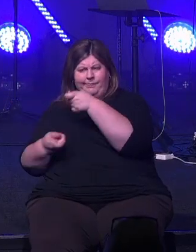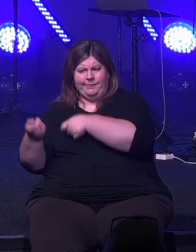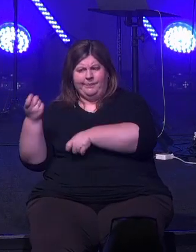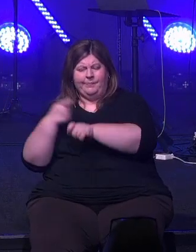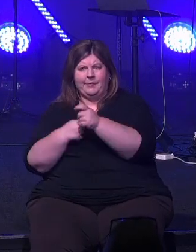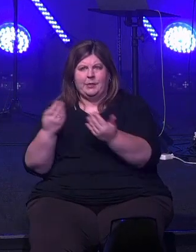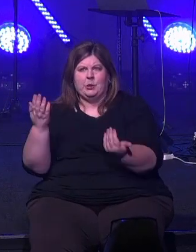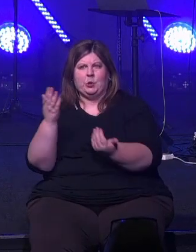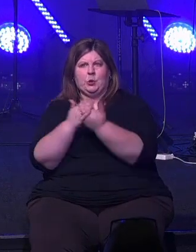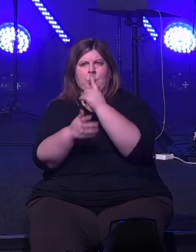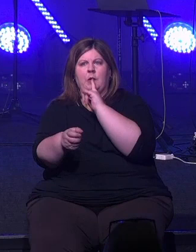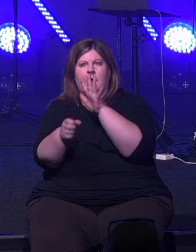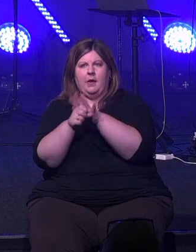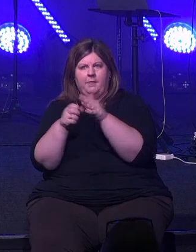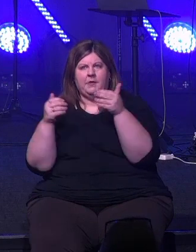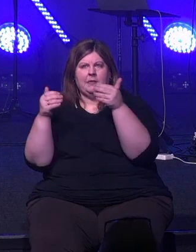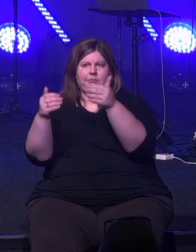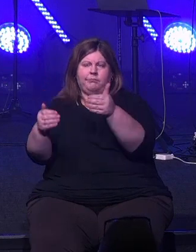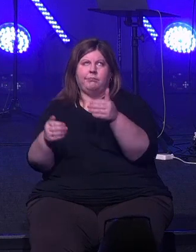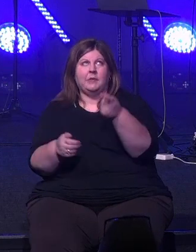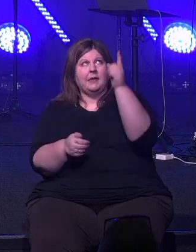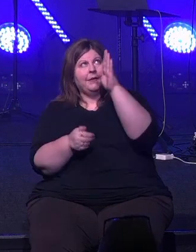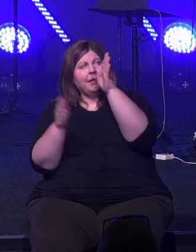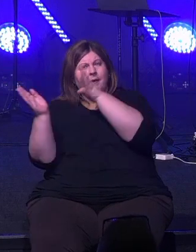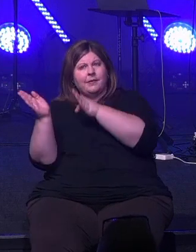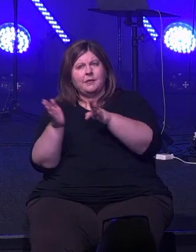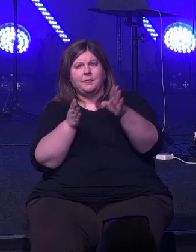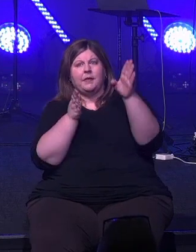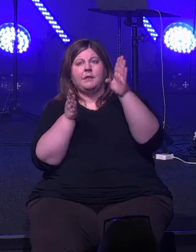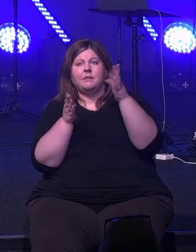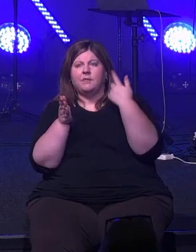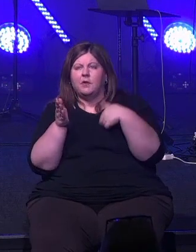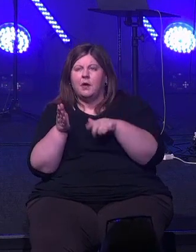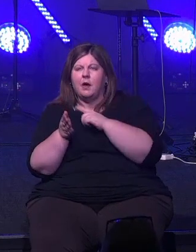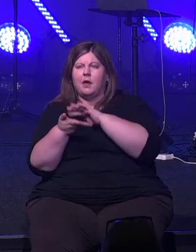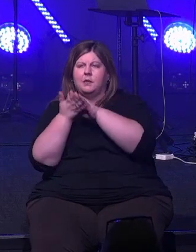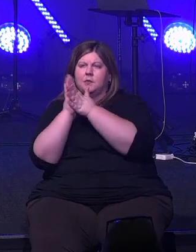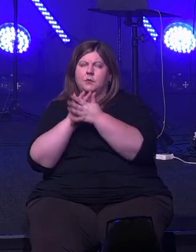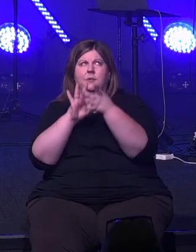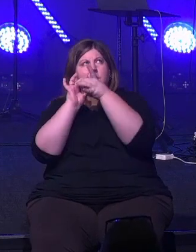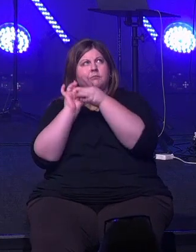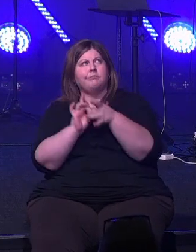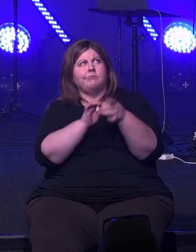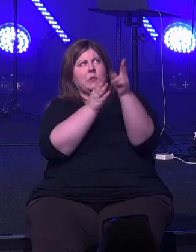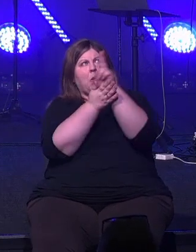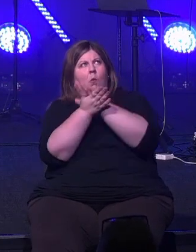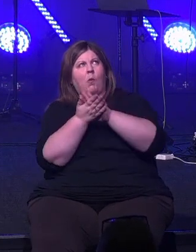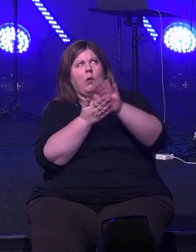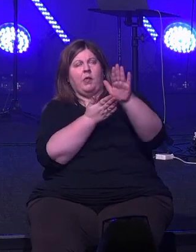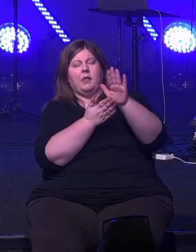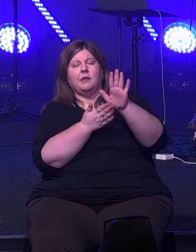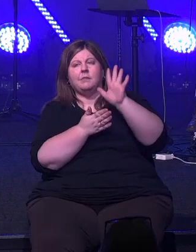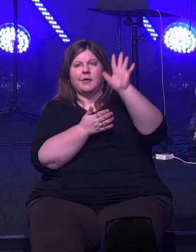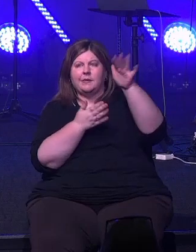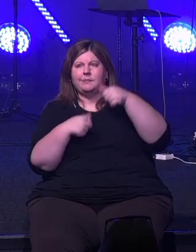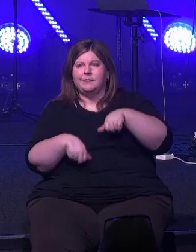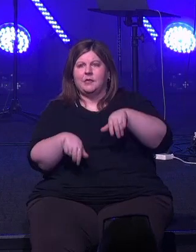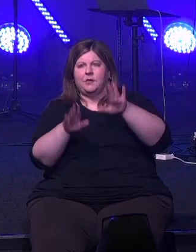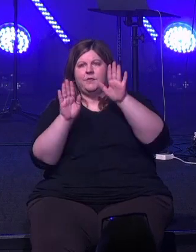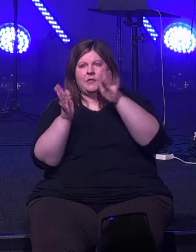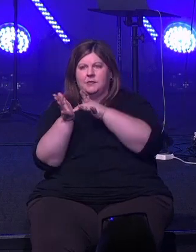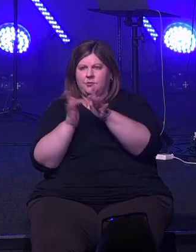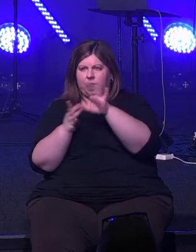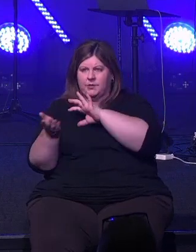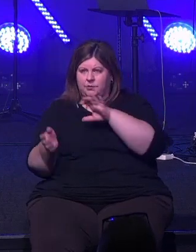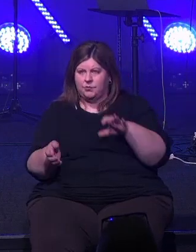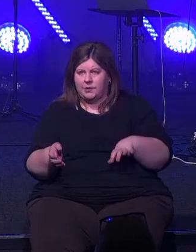into effect. For God's will was for us to be made holy by the sacrifice of the body of